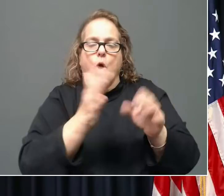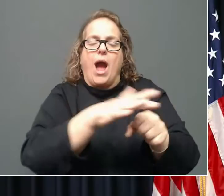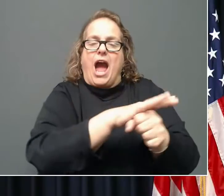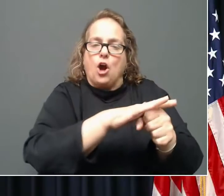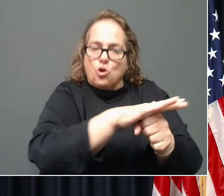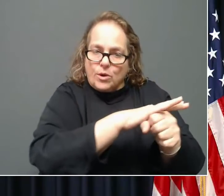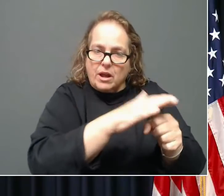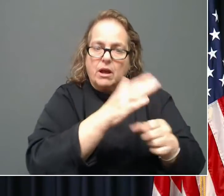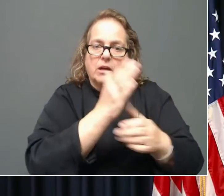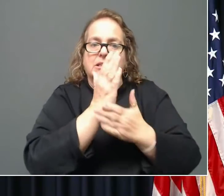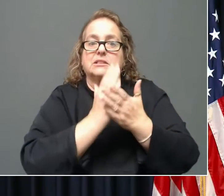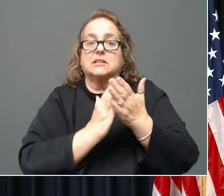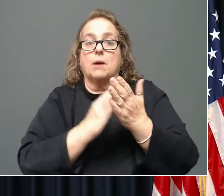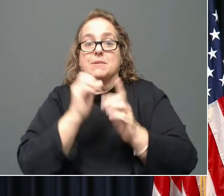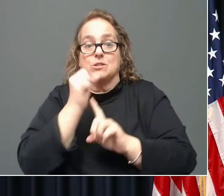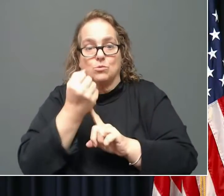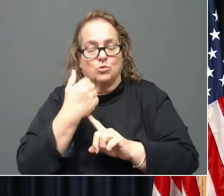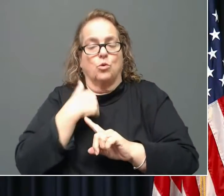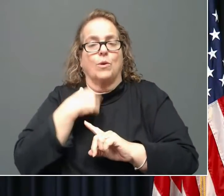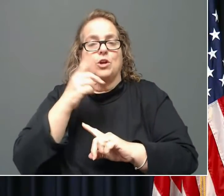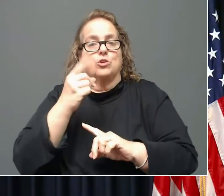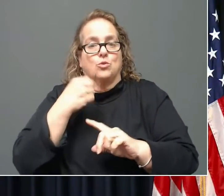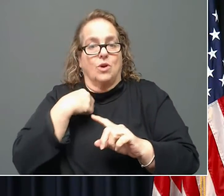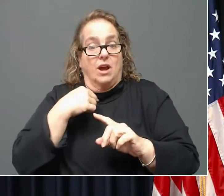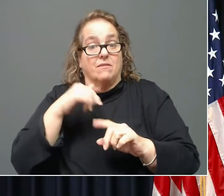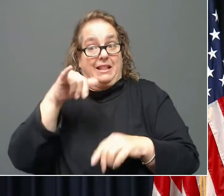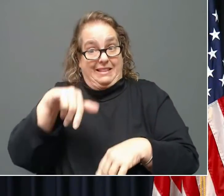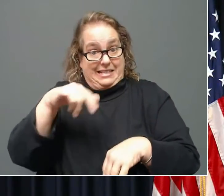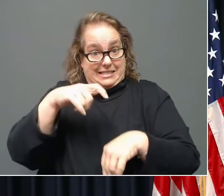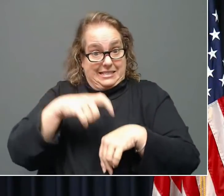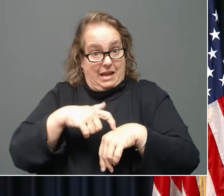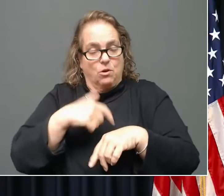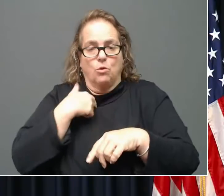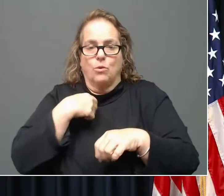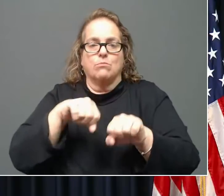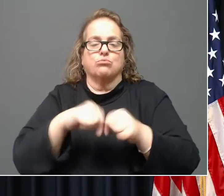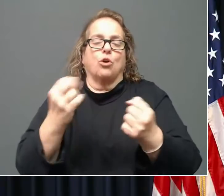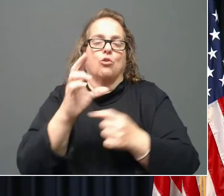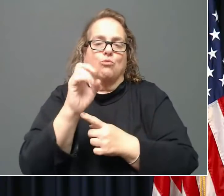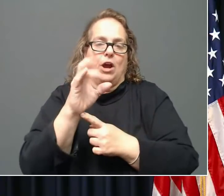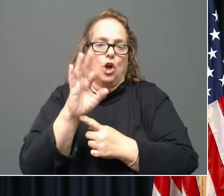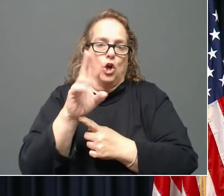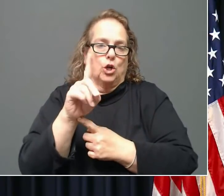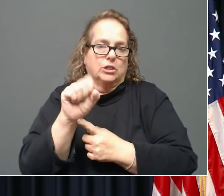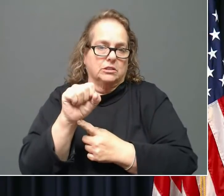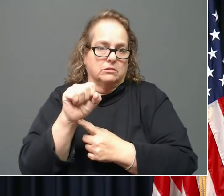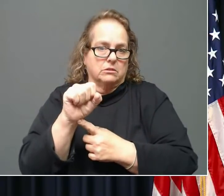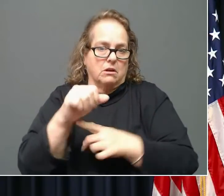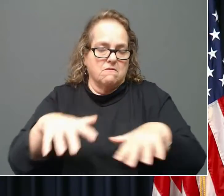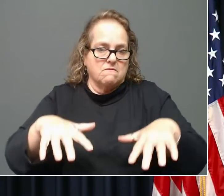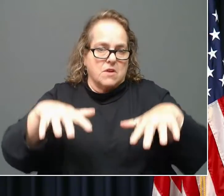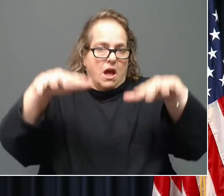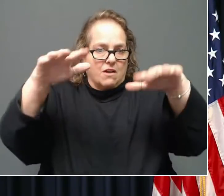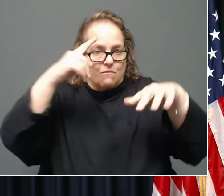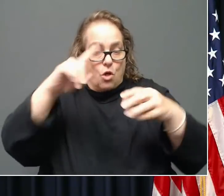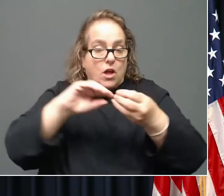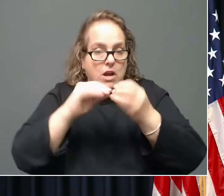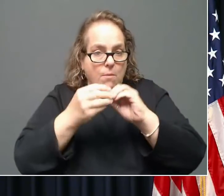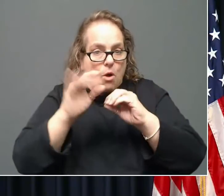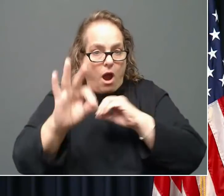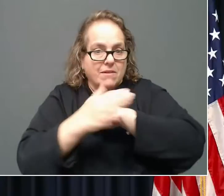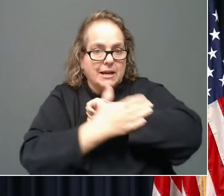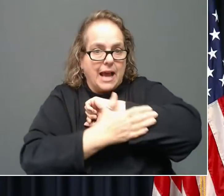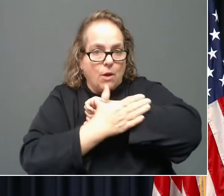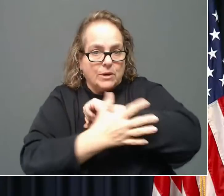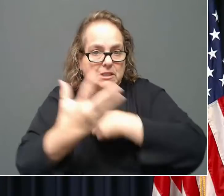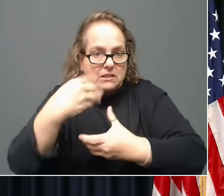reach significant levels. On this occasion, we have set records. We've set records for the number of counties involved. We've set records for